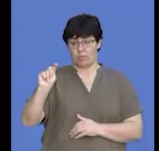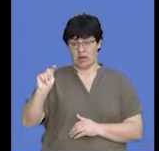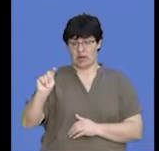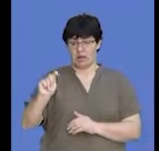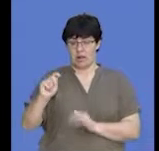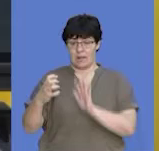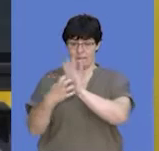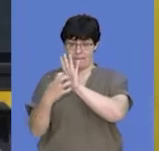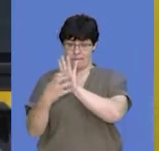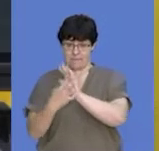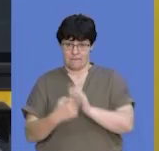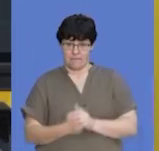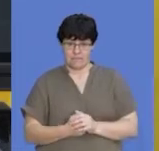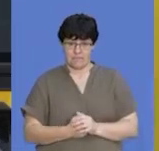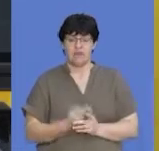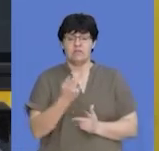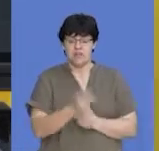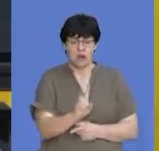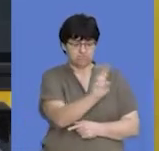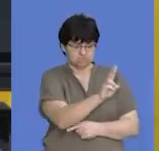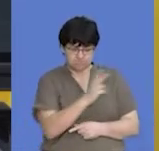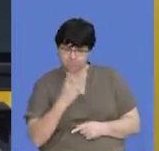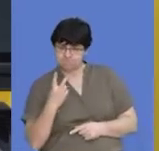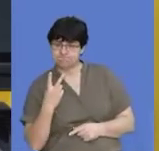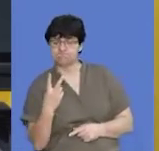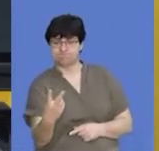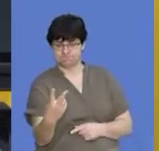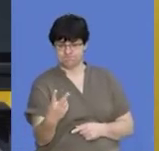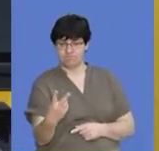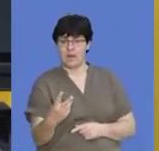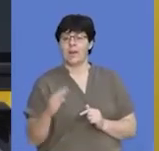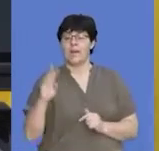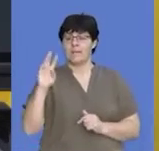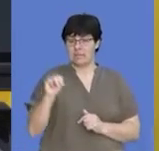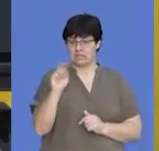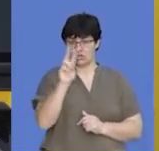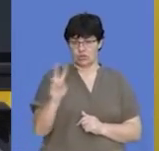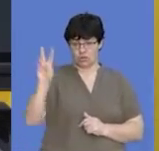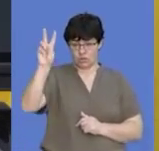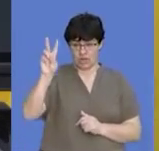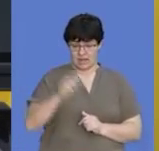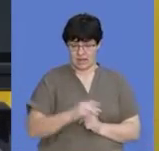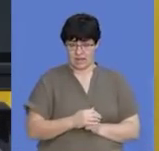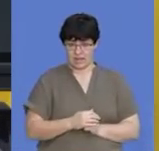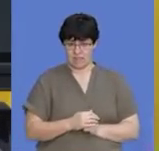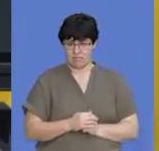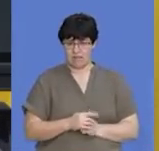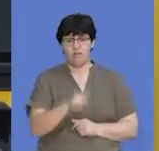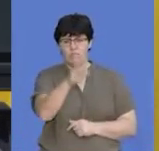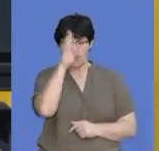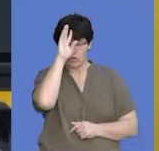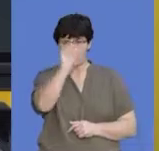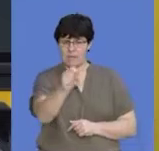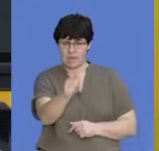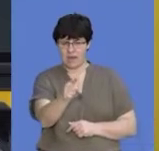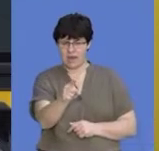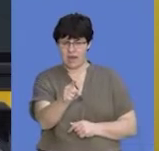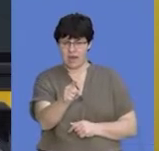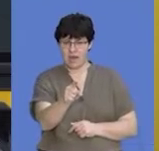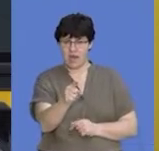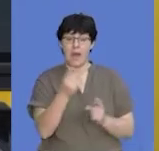this example, we are converting our answer to meters squared. Immediately you should remember